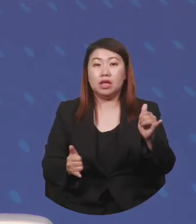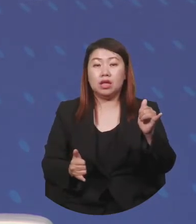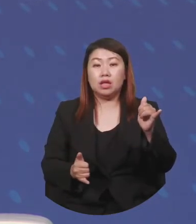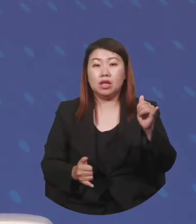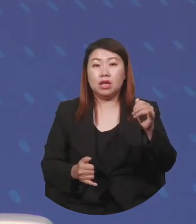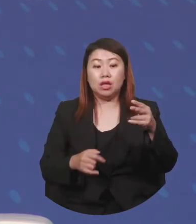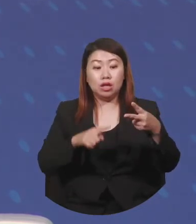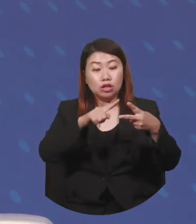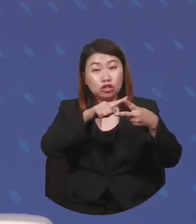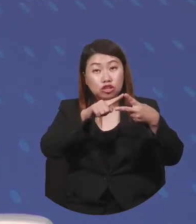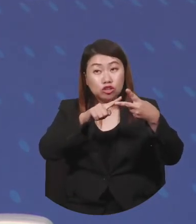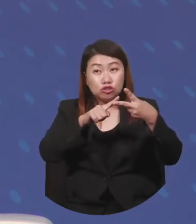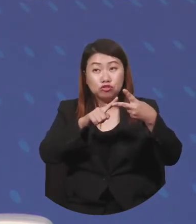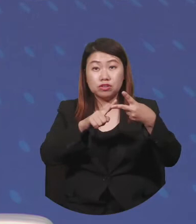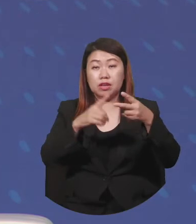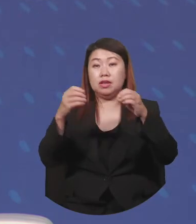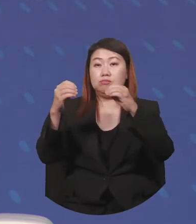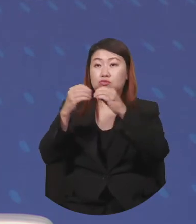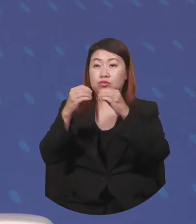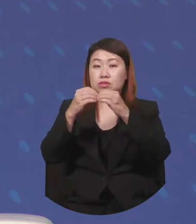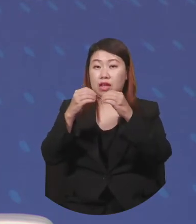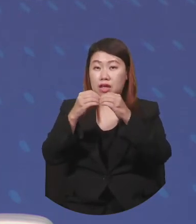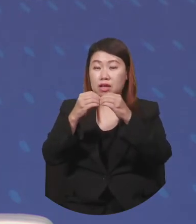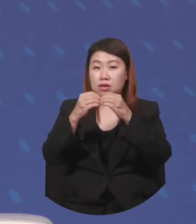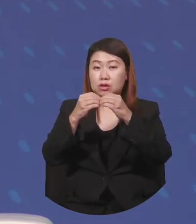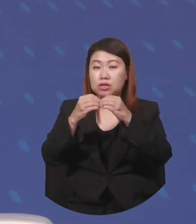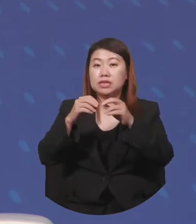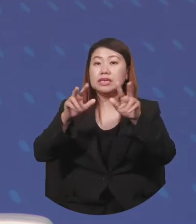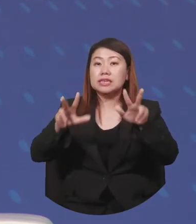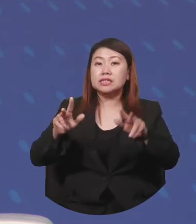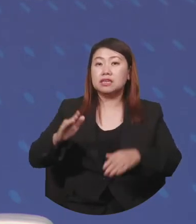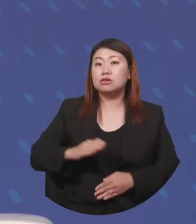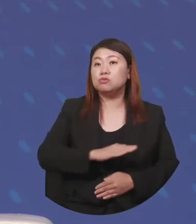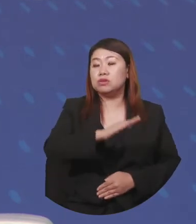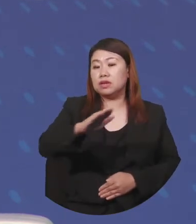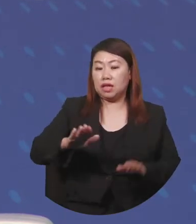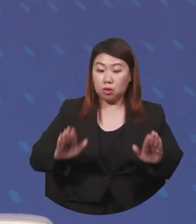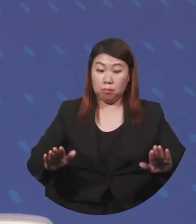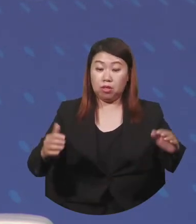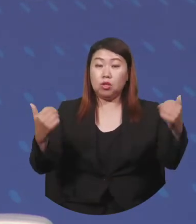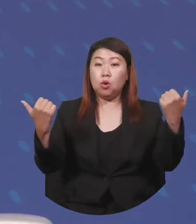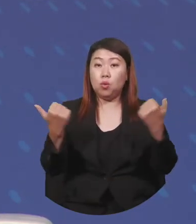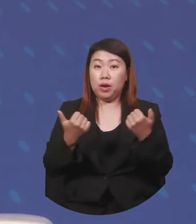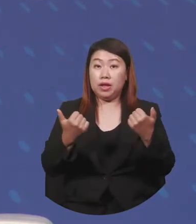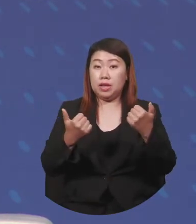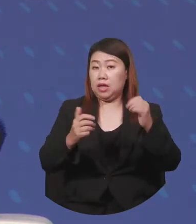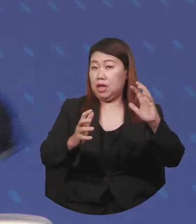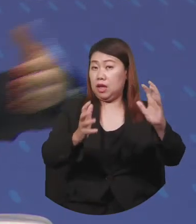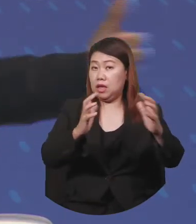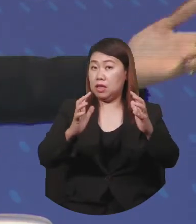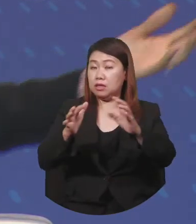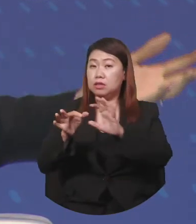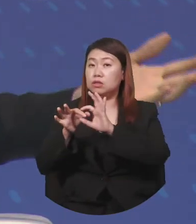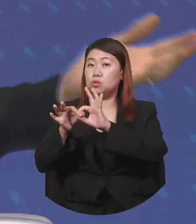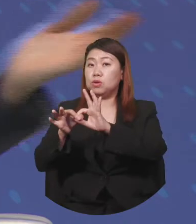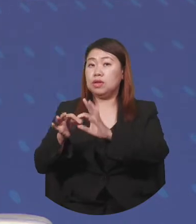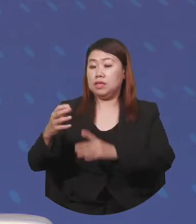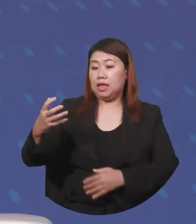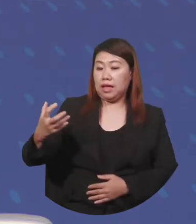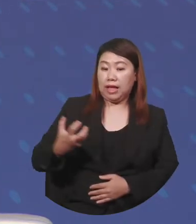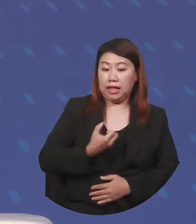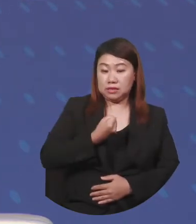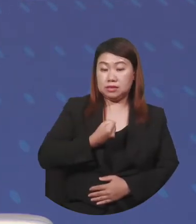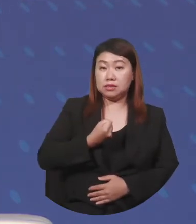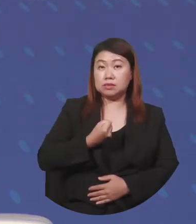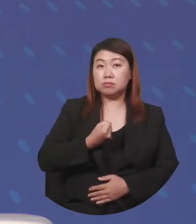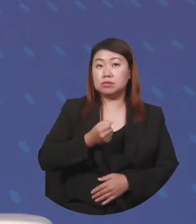from the conversations that we've been having throughout the session today or throughout the day as a whole? Perhaps I can start down this end with Mr.